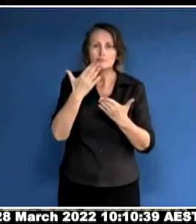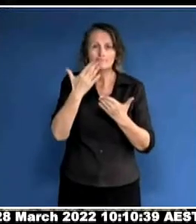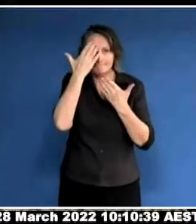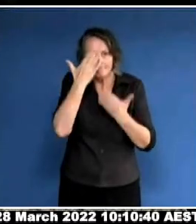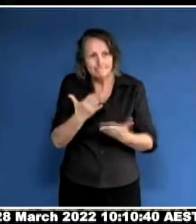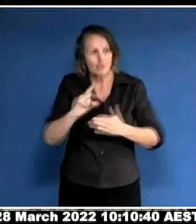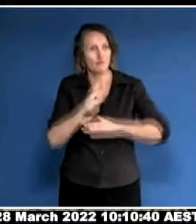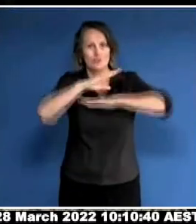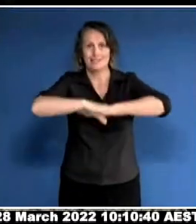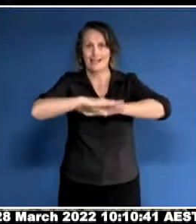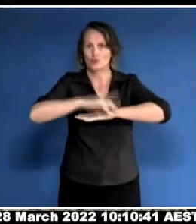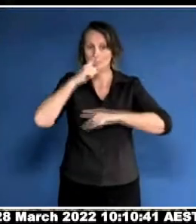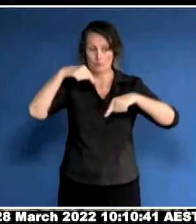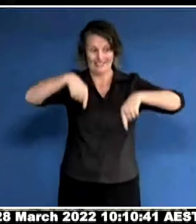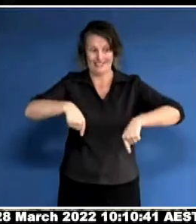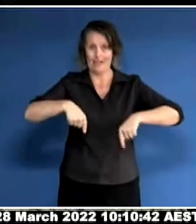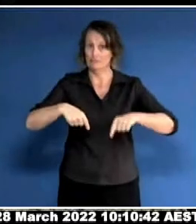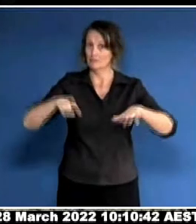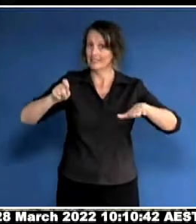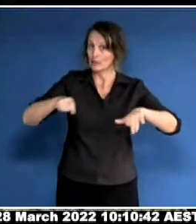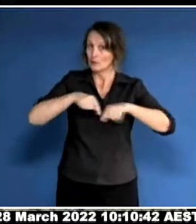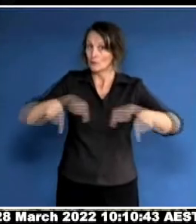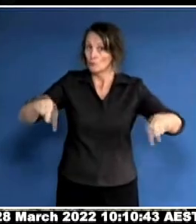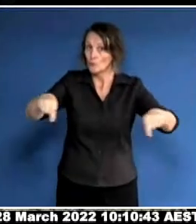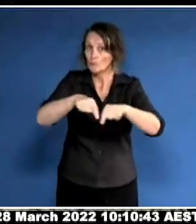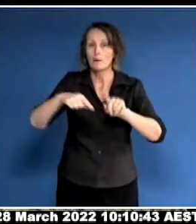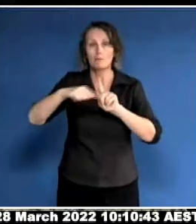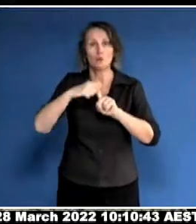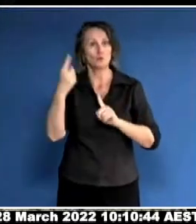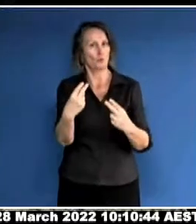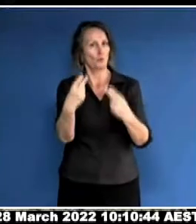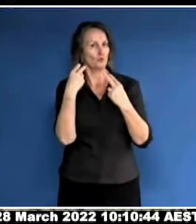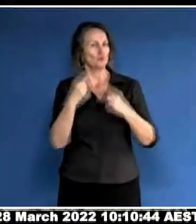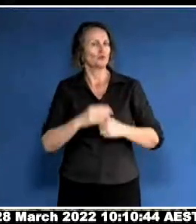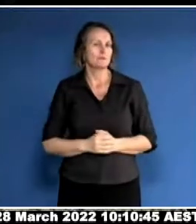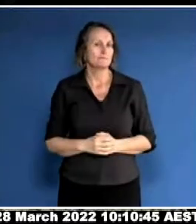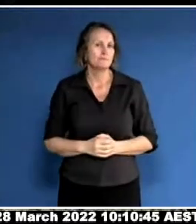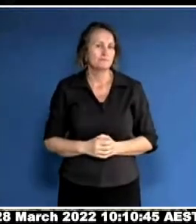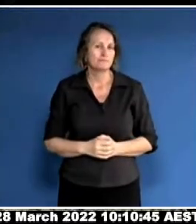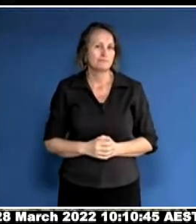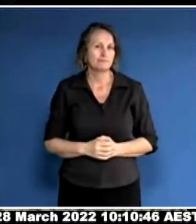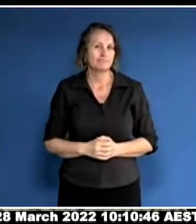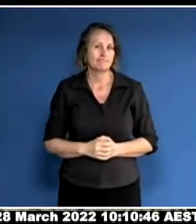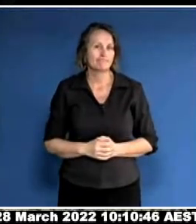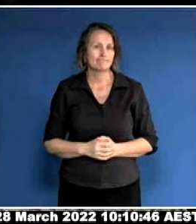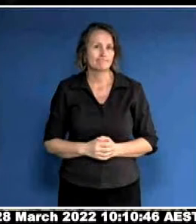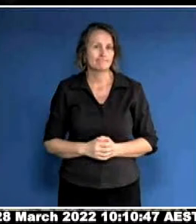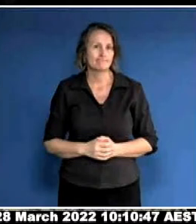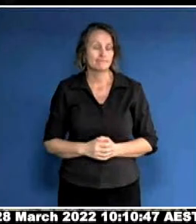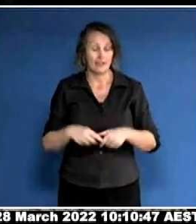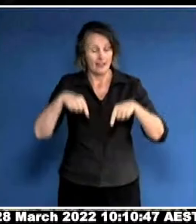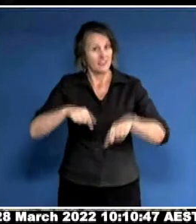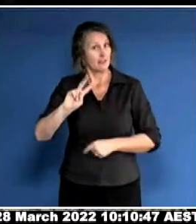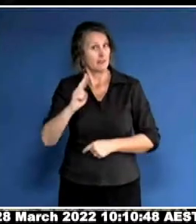hearing room today and following the public hearing. Well, Commissioners, this is the second part of the hearing that we